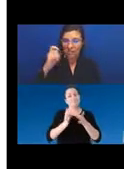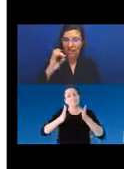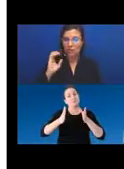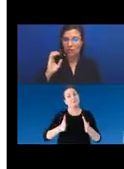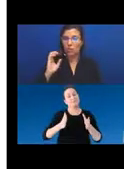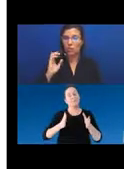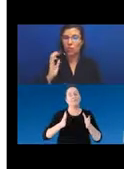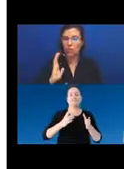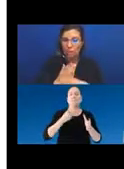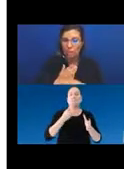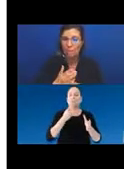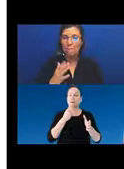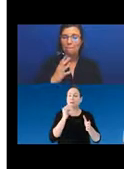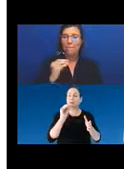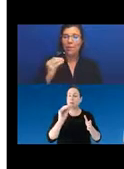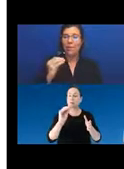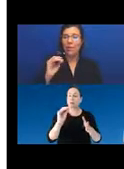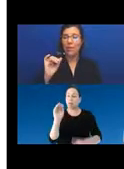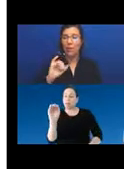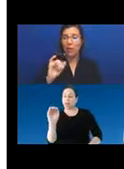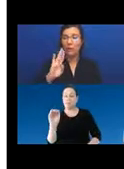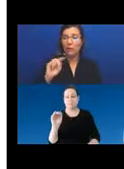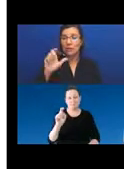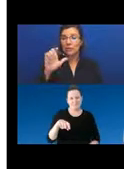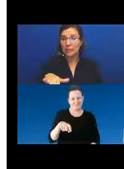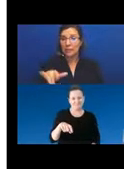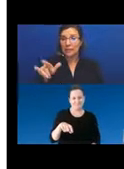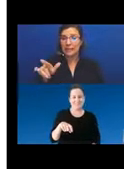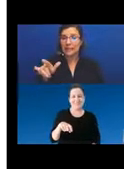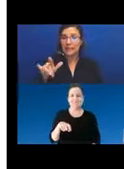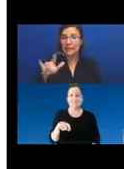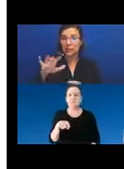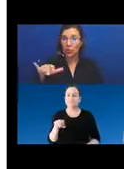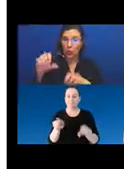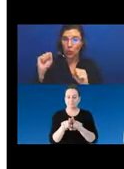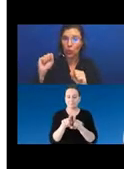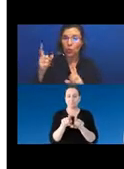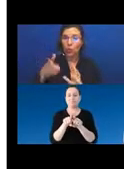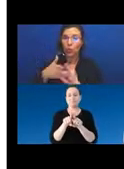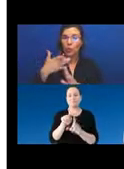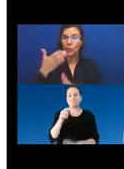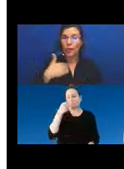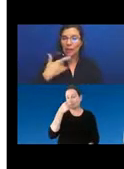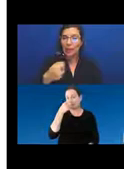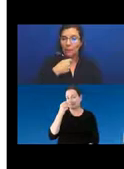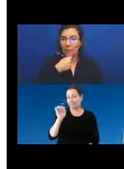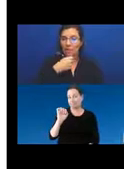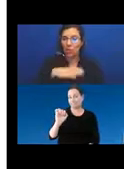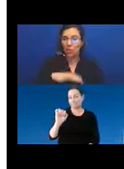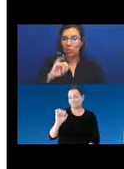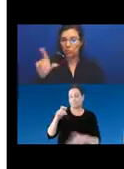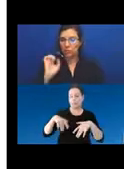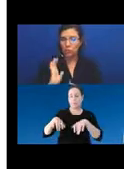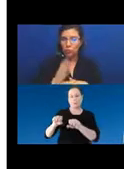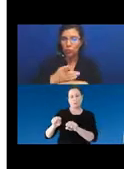interrupt. And also Betty, the host, has her microphone on. She can interrupt me